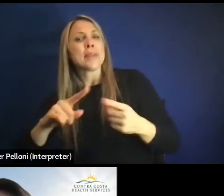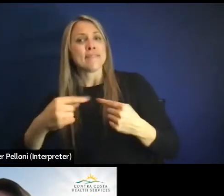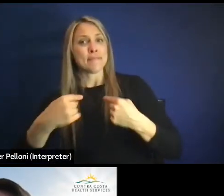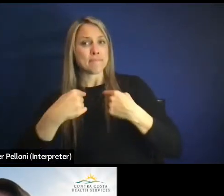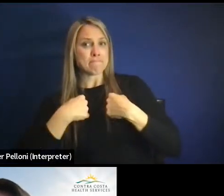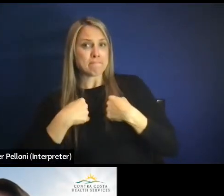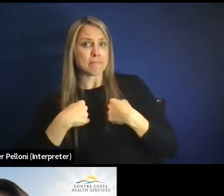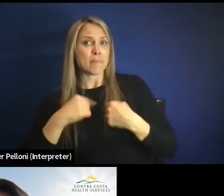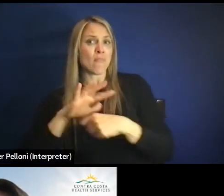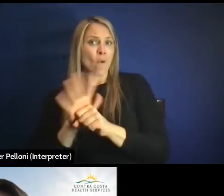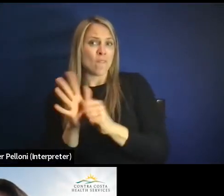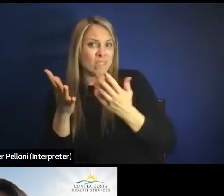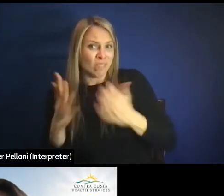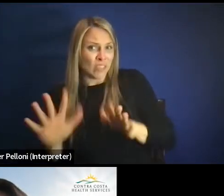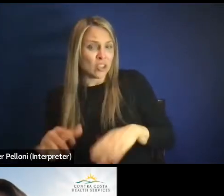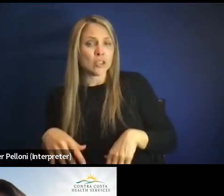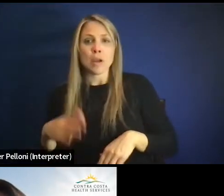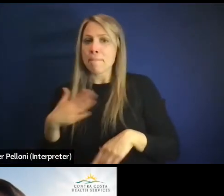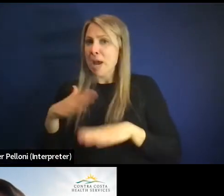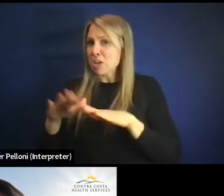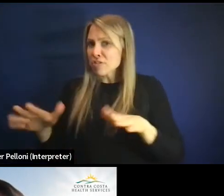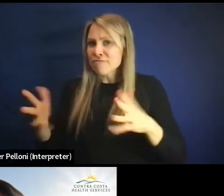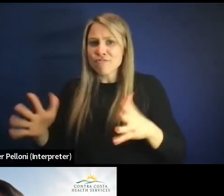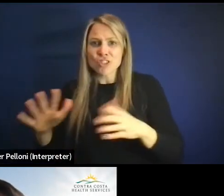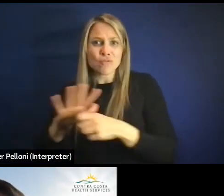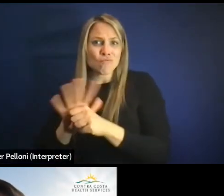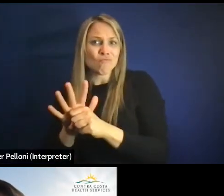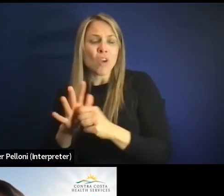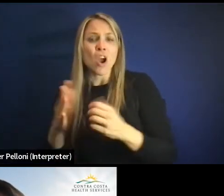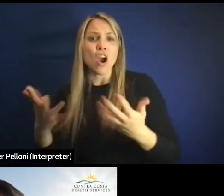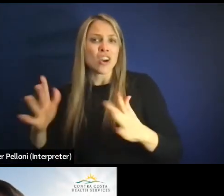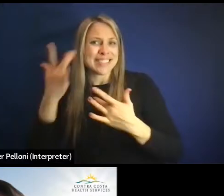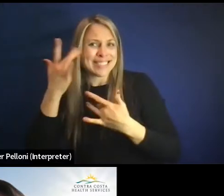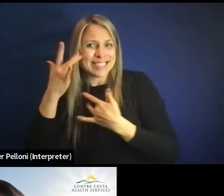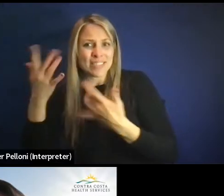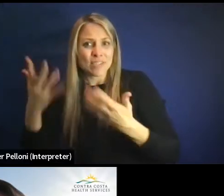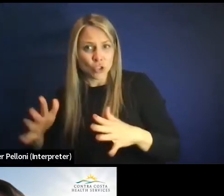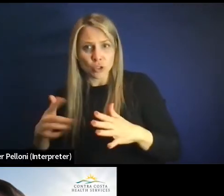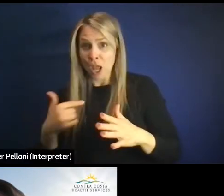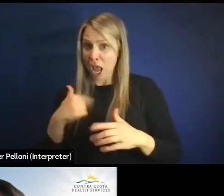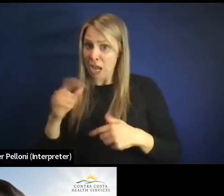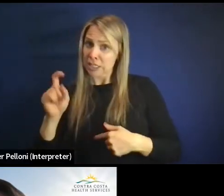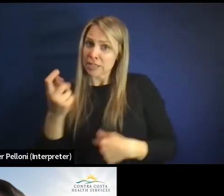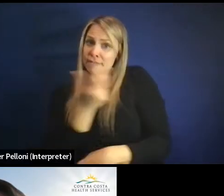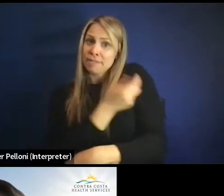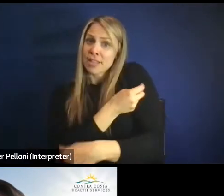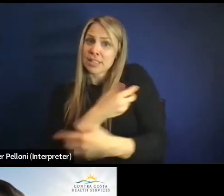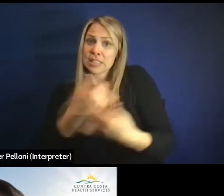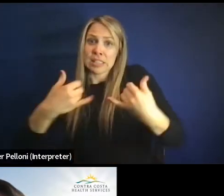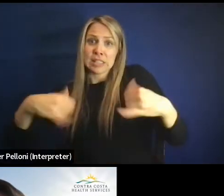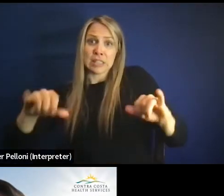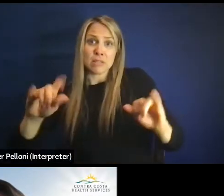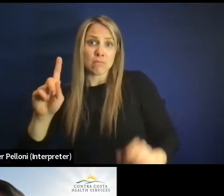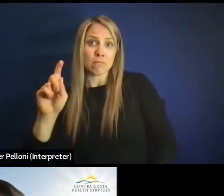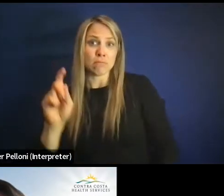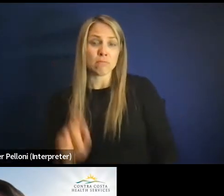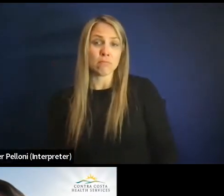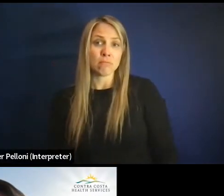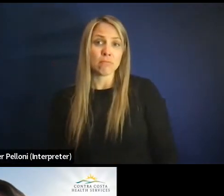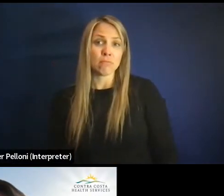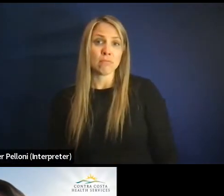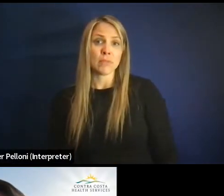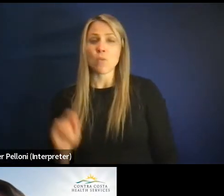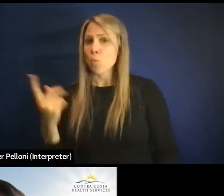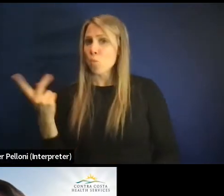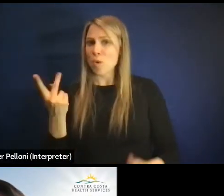natural immunity? And do I still have to, or should I still get vaccinated if I've already had COVID or my child's